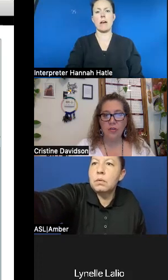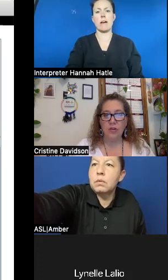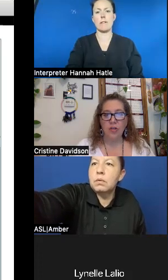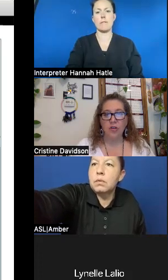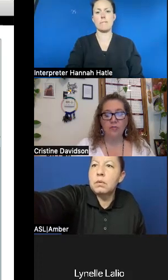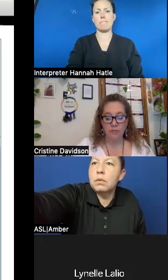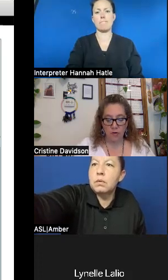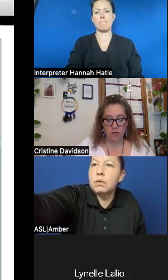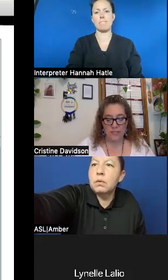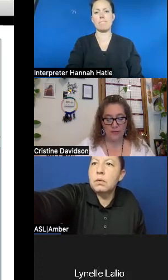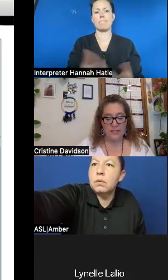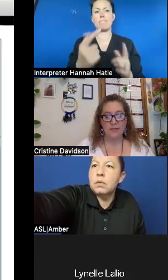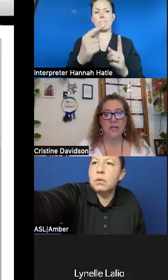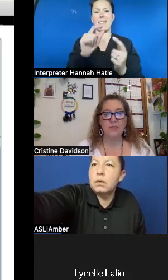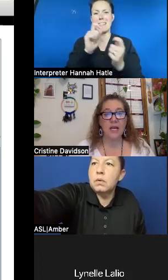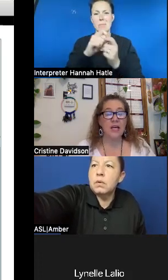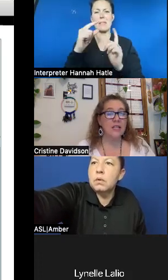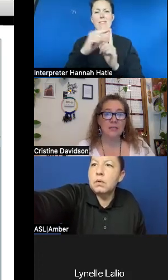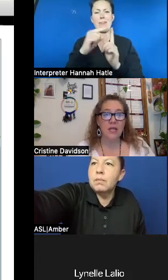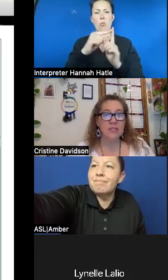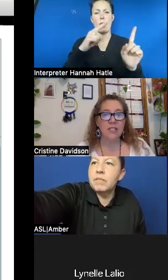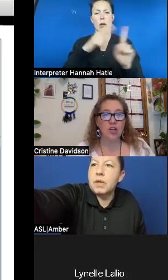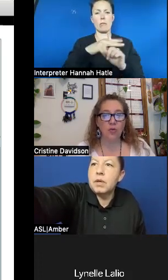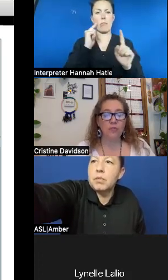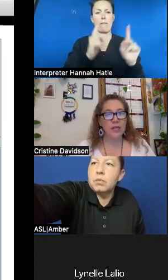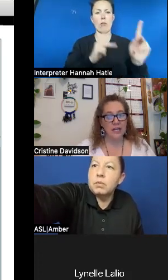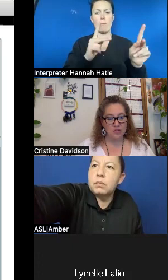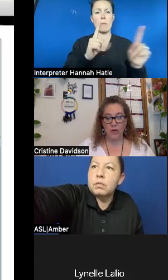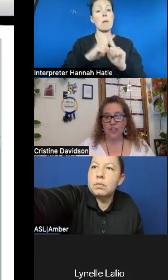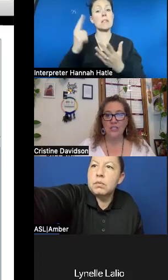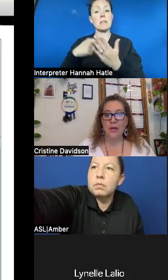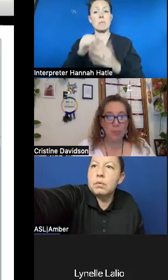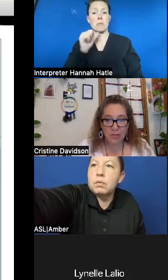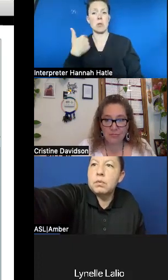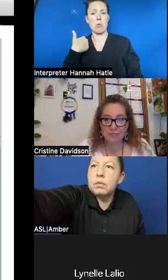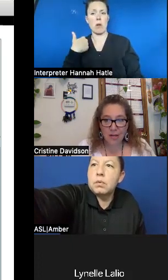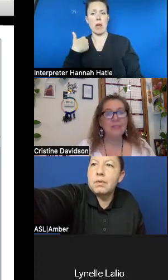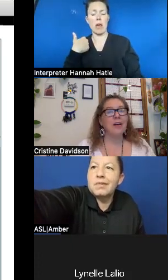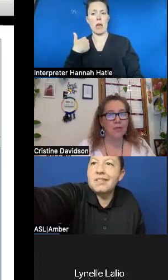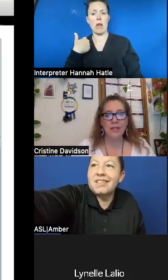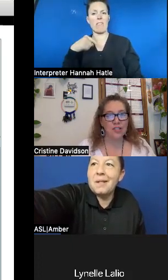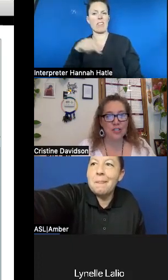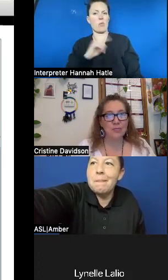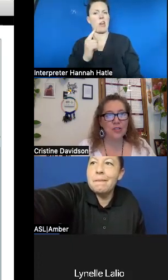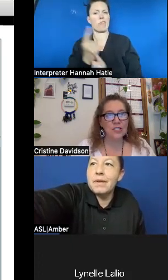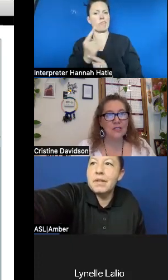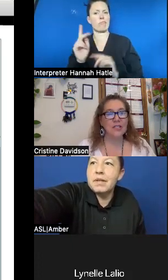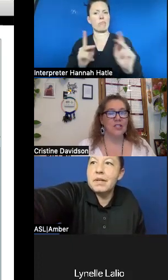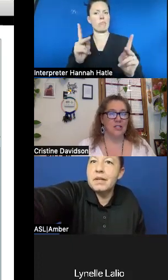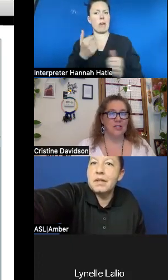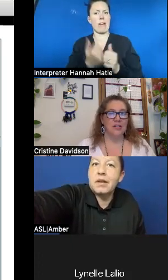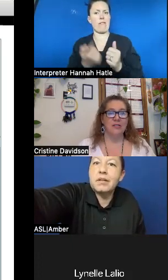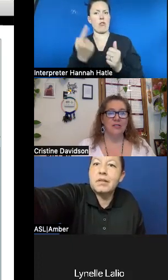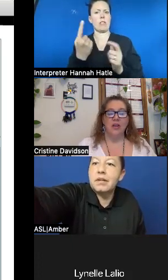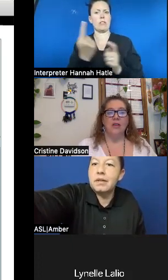word, you know, for folks, and then sometimes they don't, because we're just people, right? Everybody's just a person.